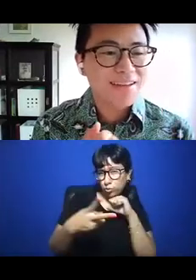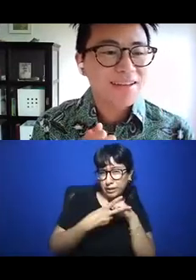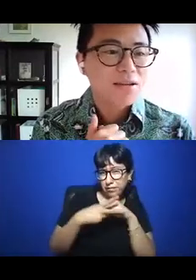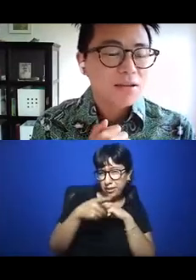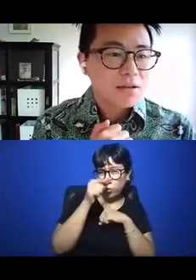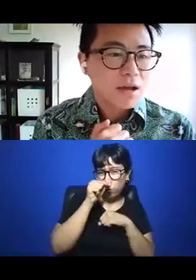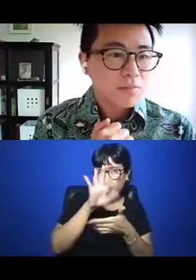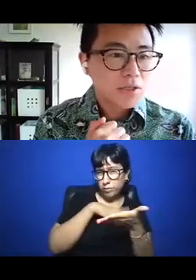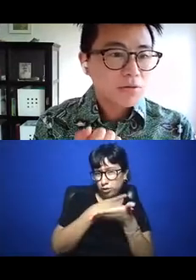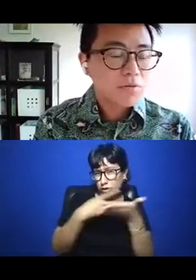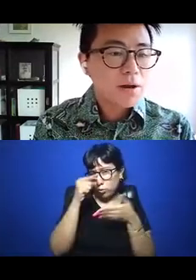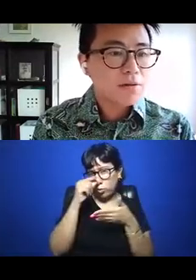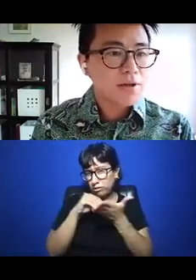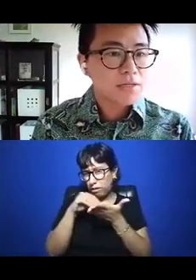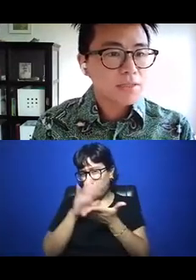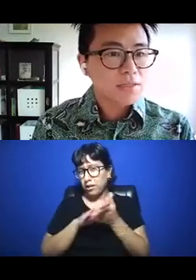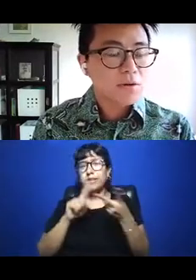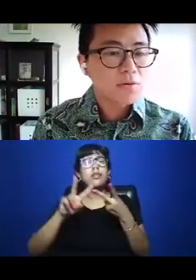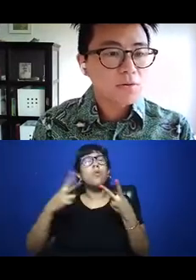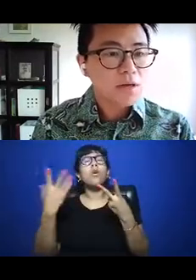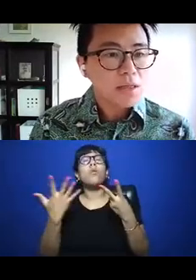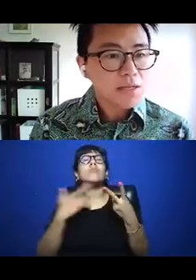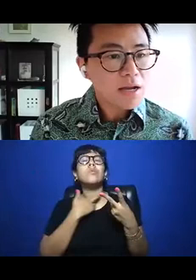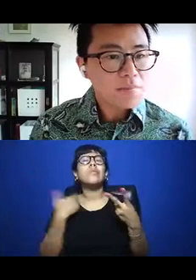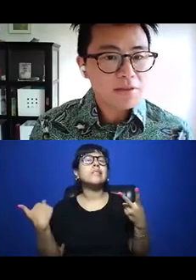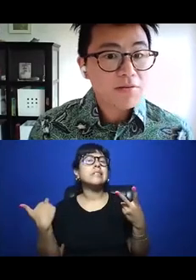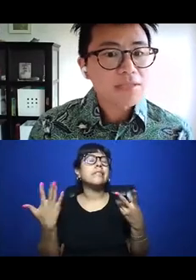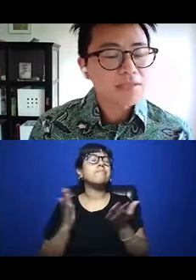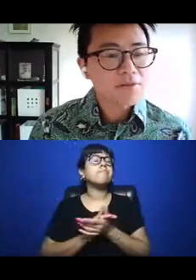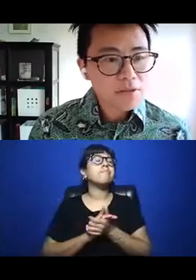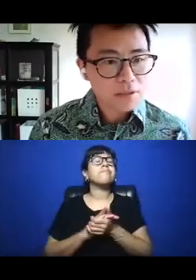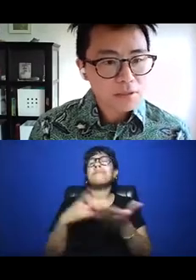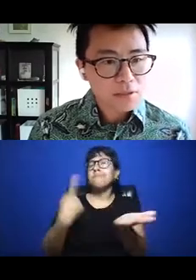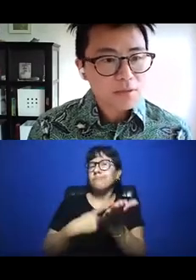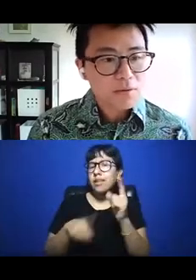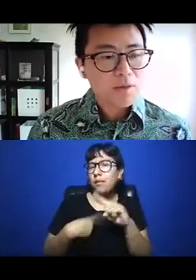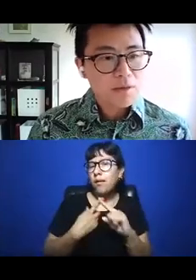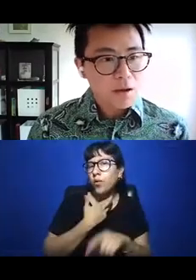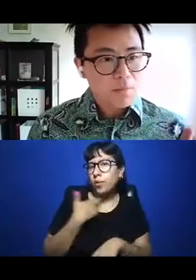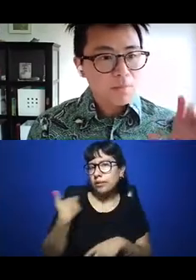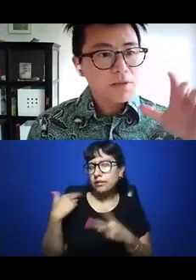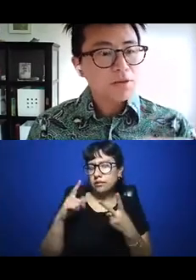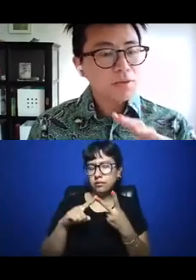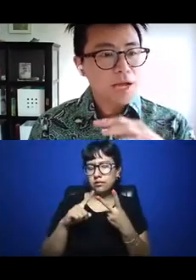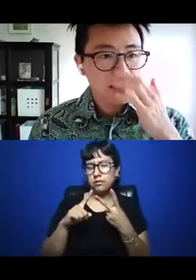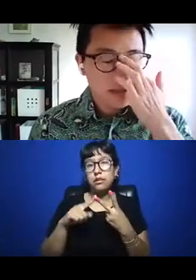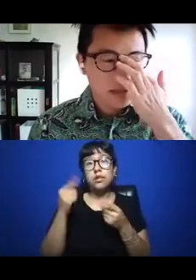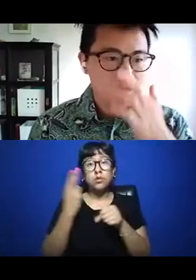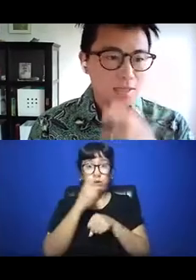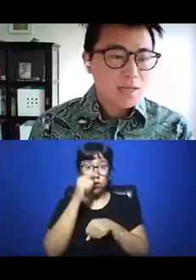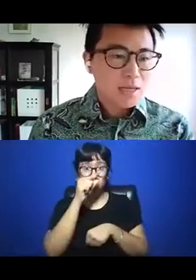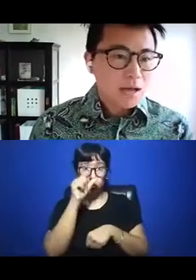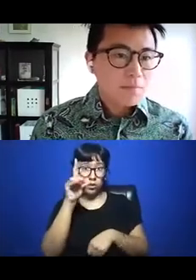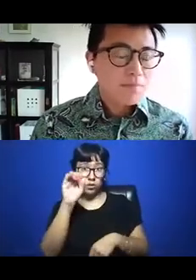And then two, what are the risks? So let's talk about the risks first. With a Google